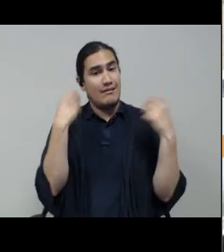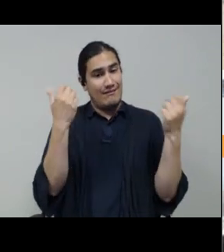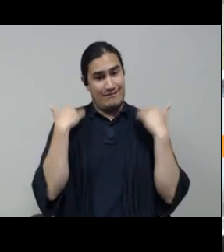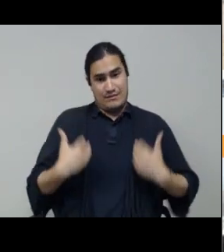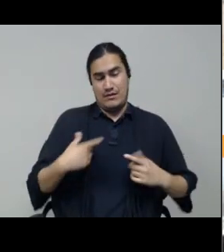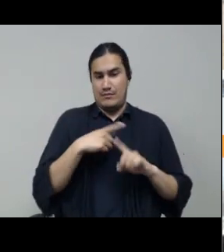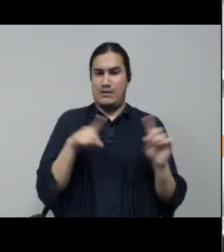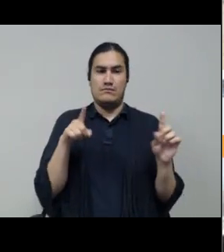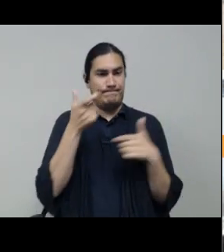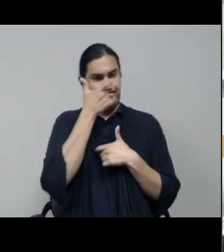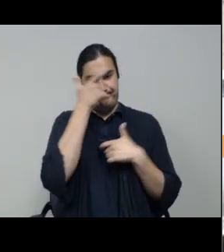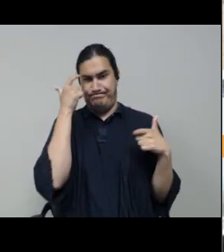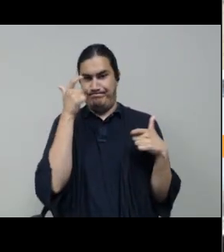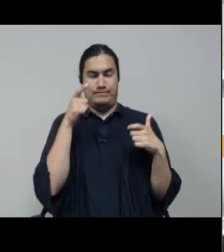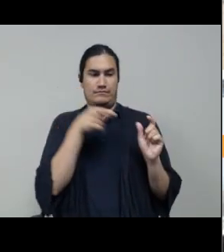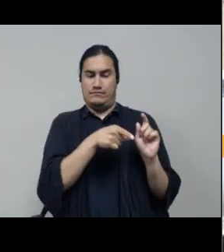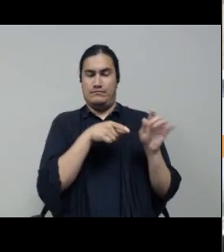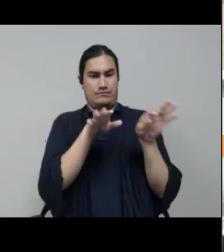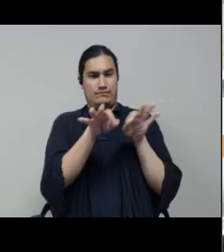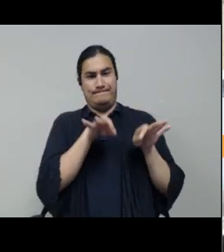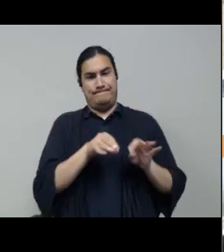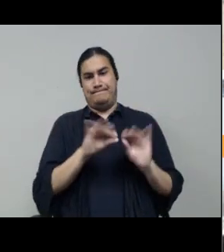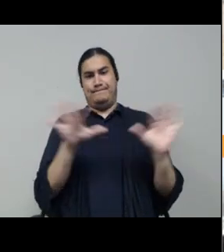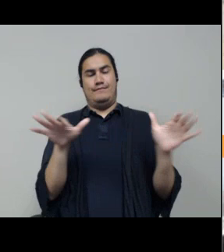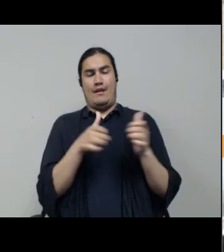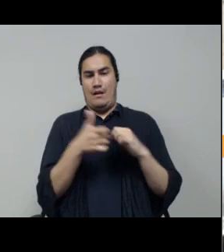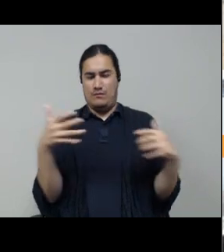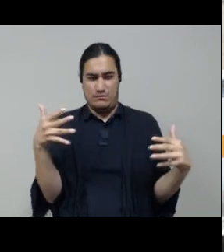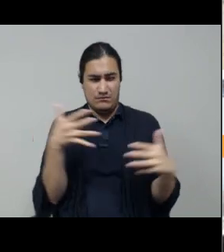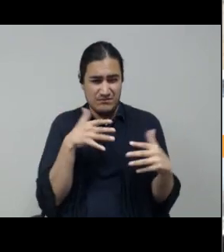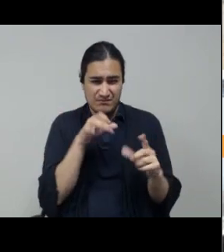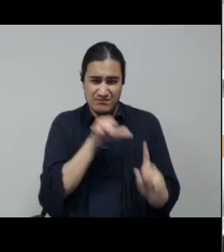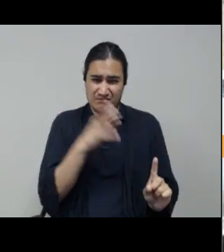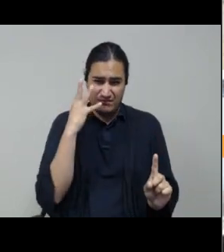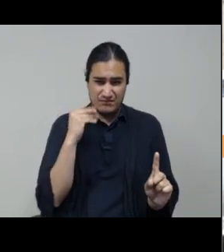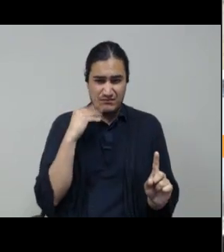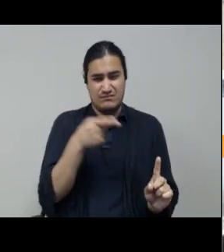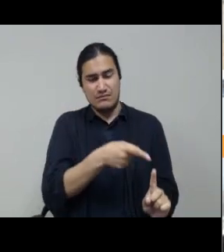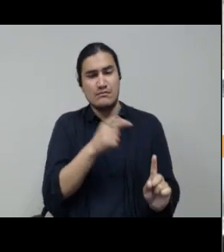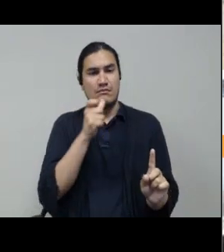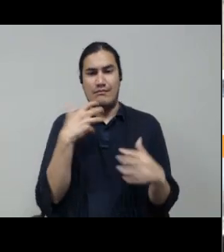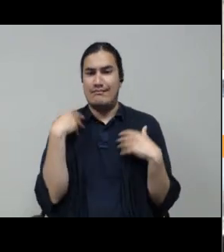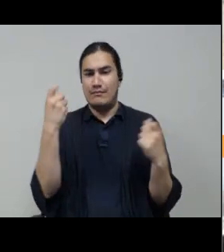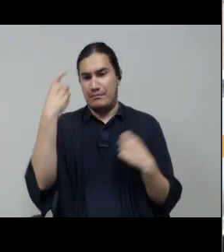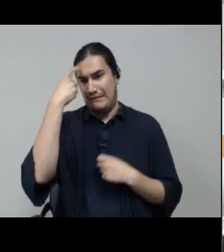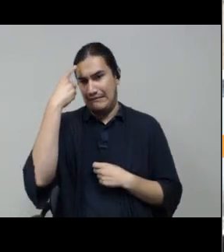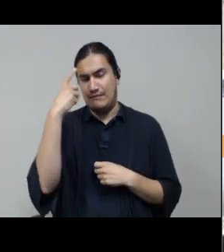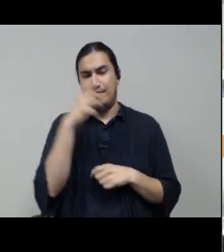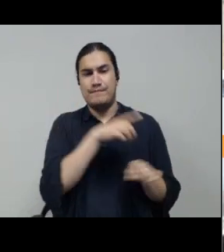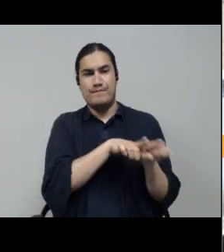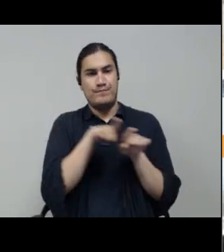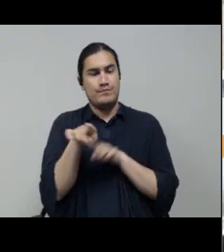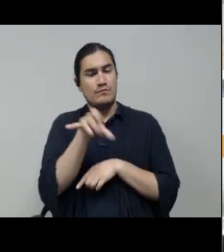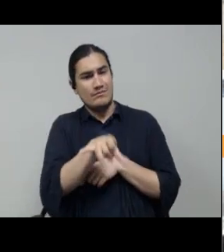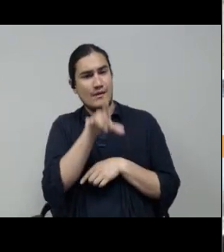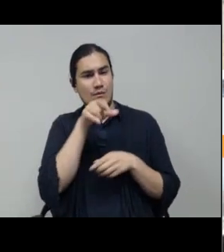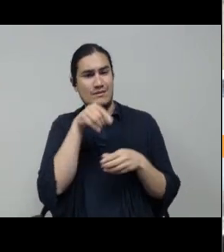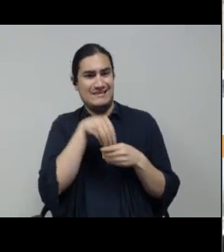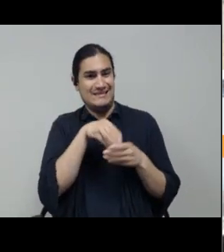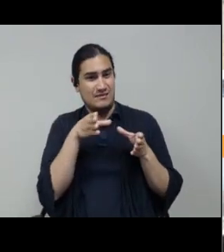he was very clear about how scary it was to not heal mentally. And this was on a road